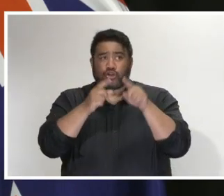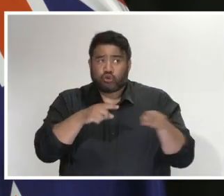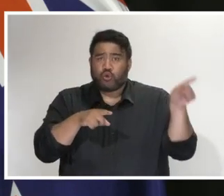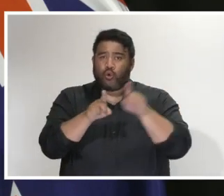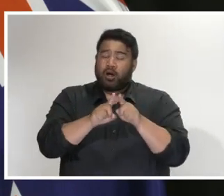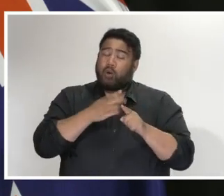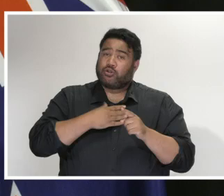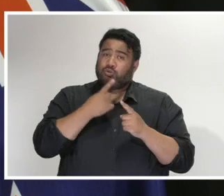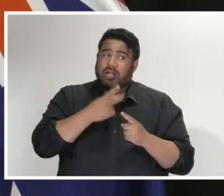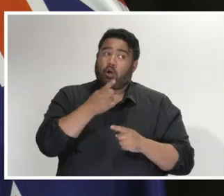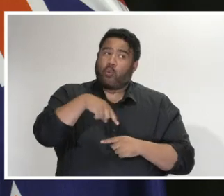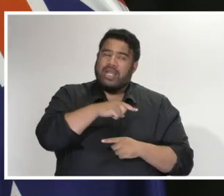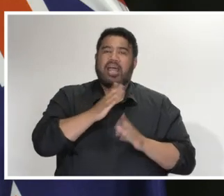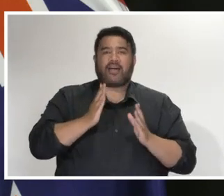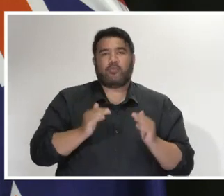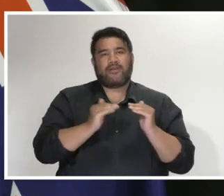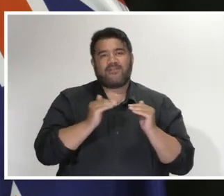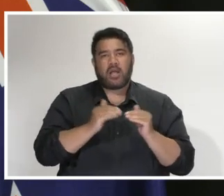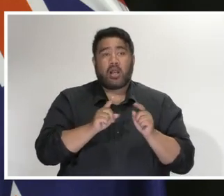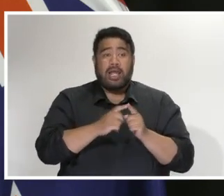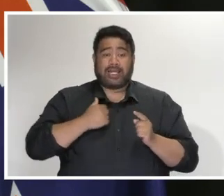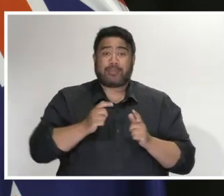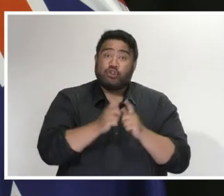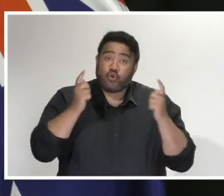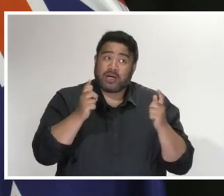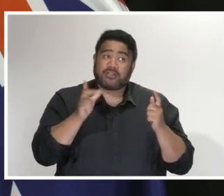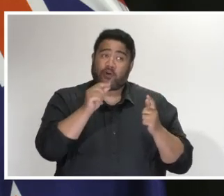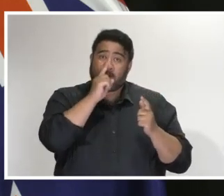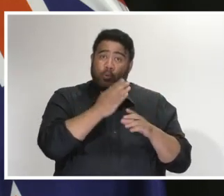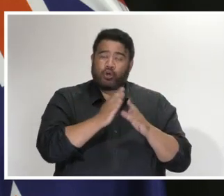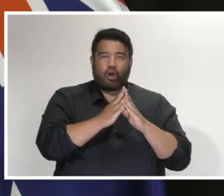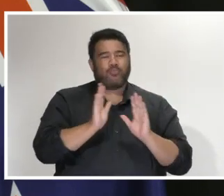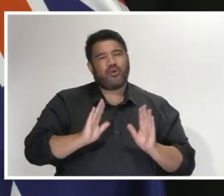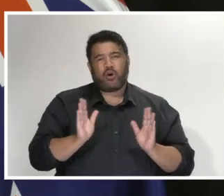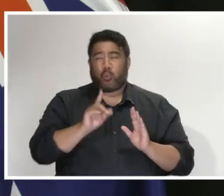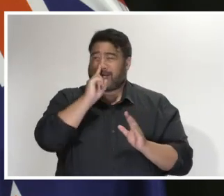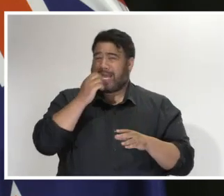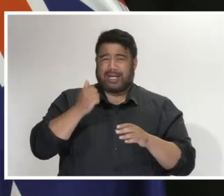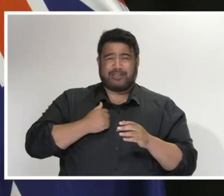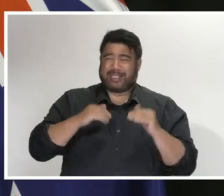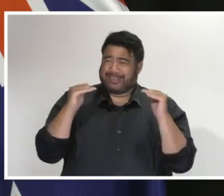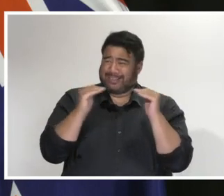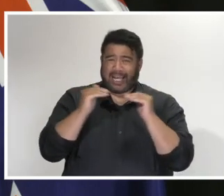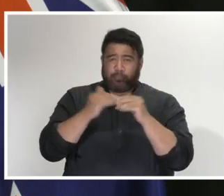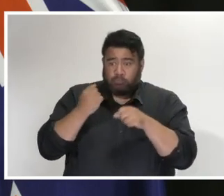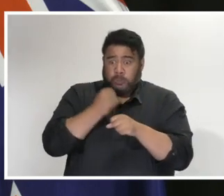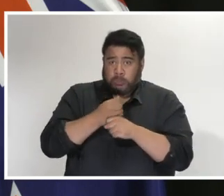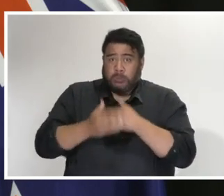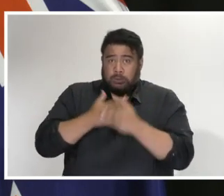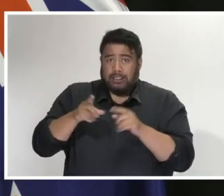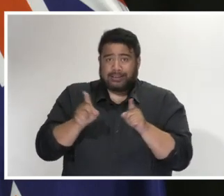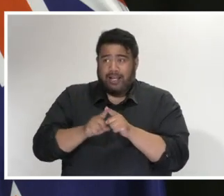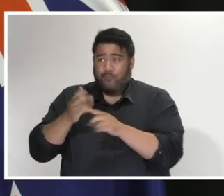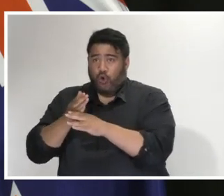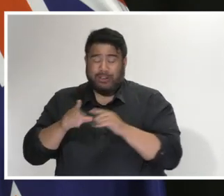is that we do need to be reasonable in our expectations of what people can do when they're working from home. We cannot expect the same level of productivity from people who are at